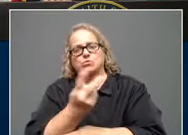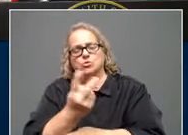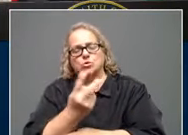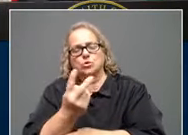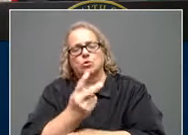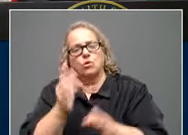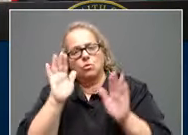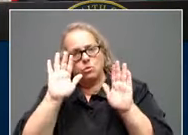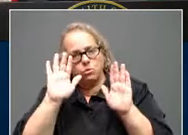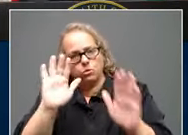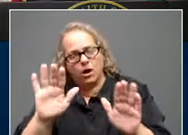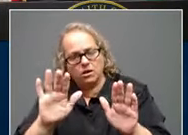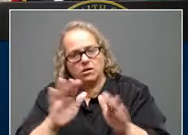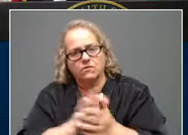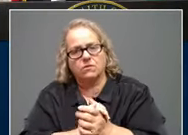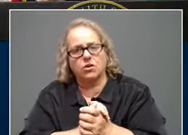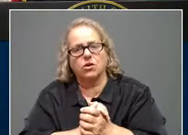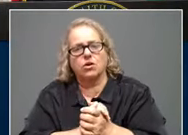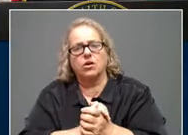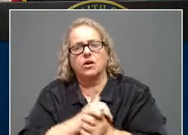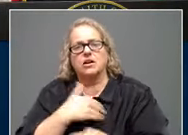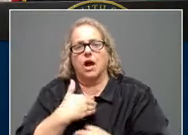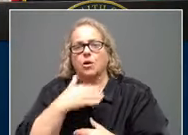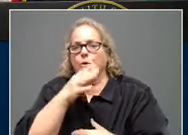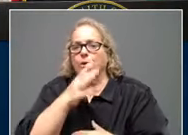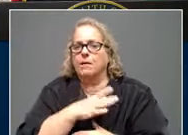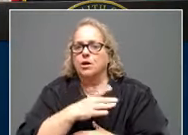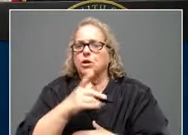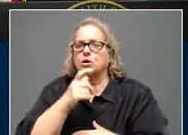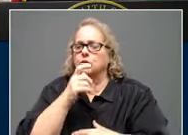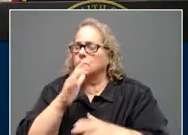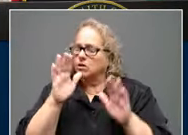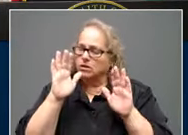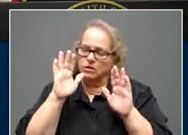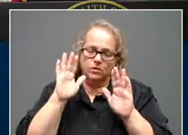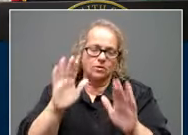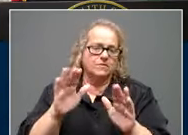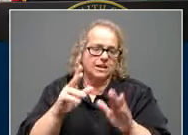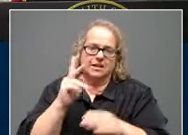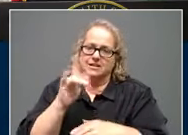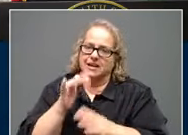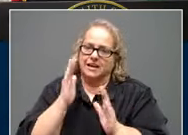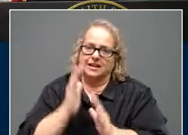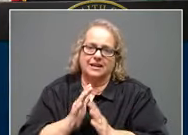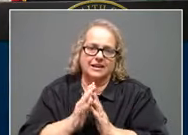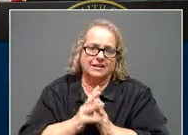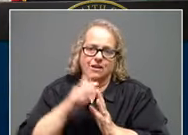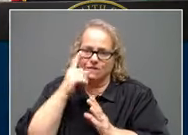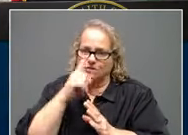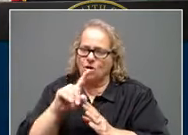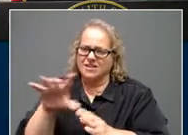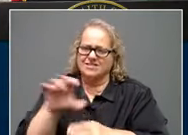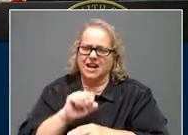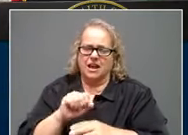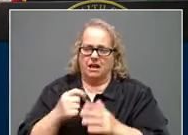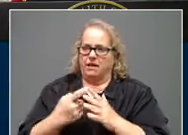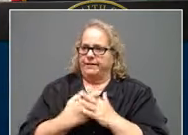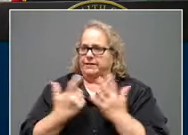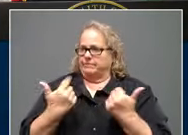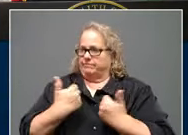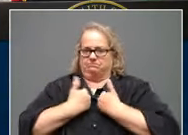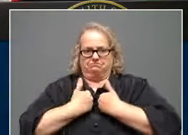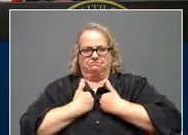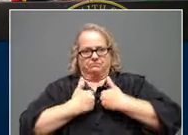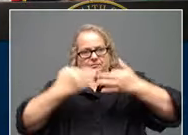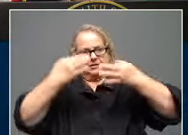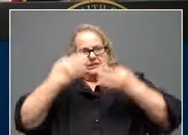two young women, these two incredible Kentuckians, for taking the initiative on their own to go